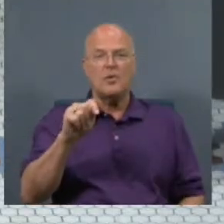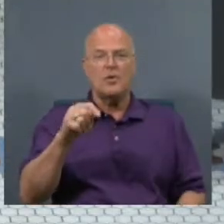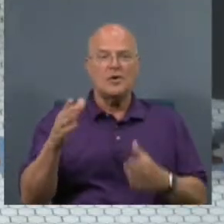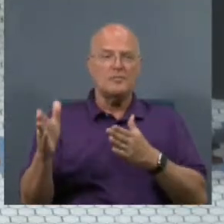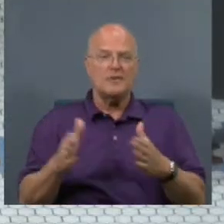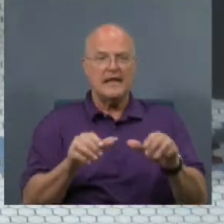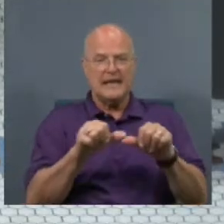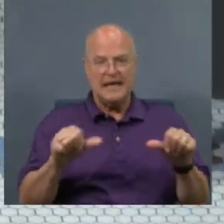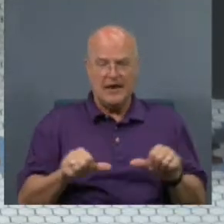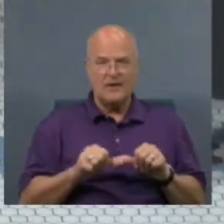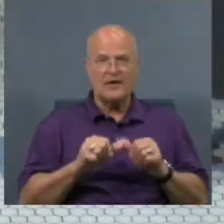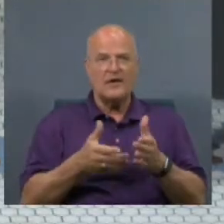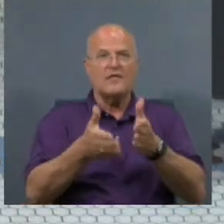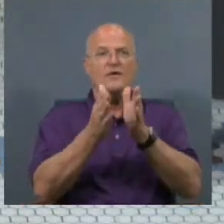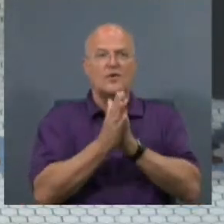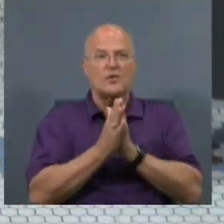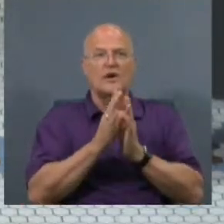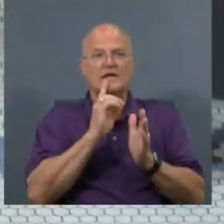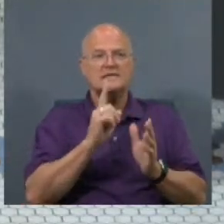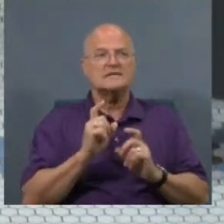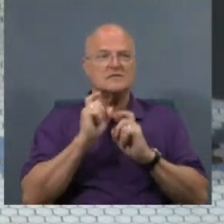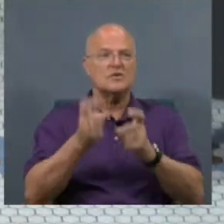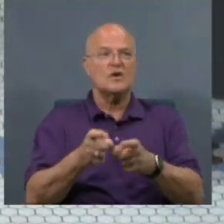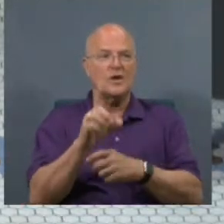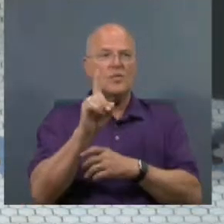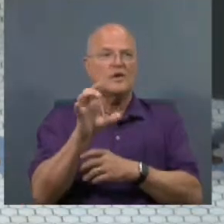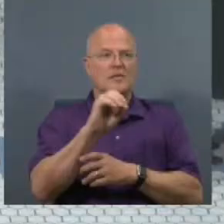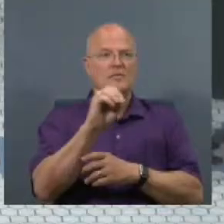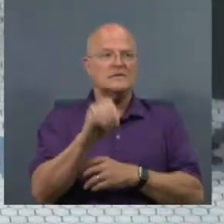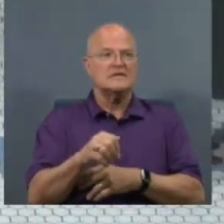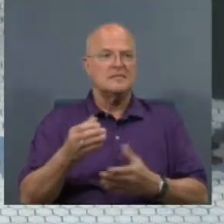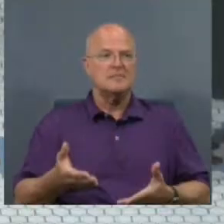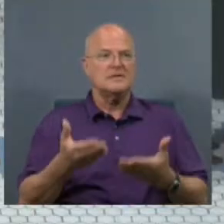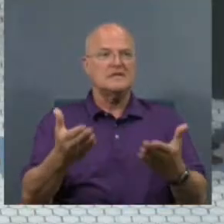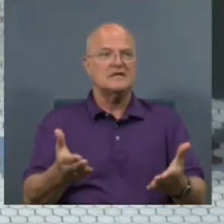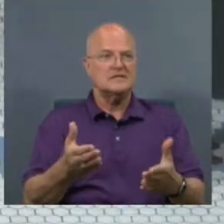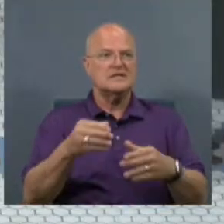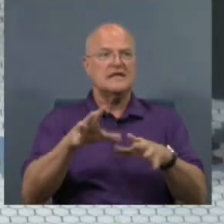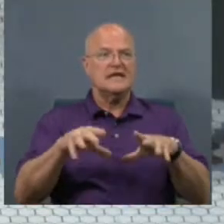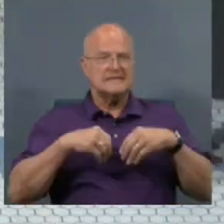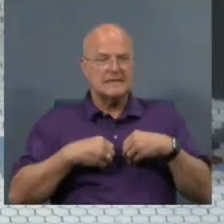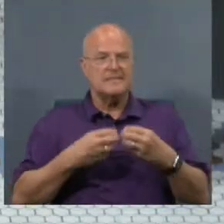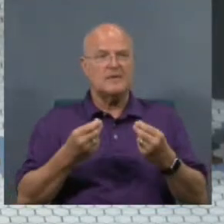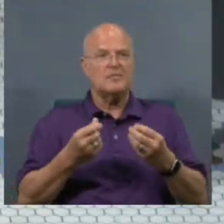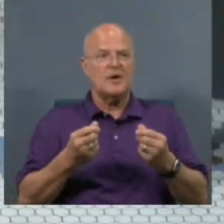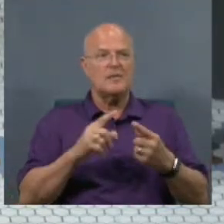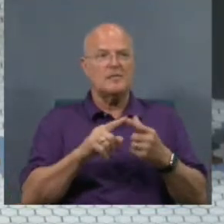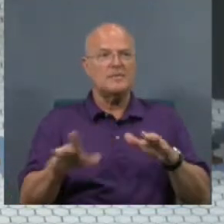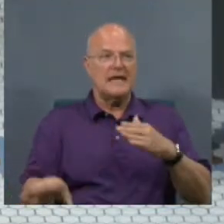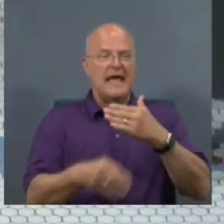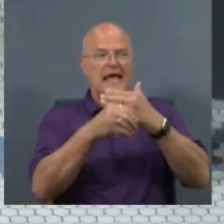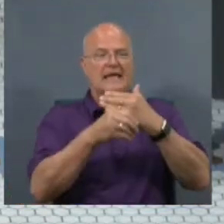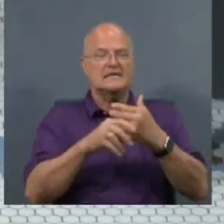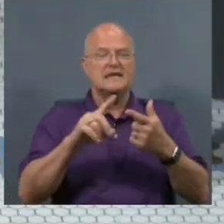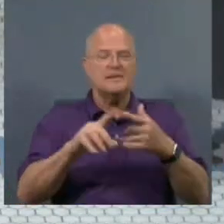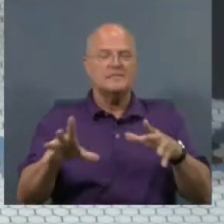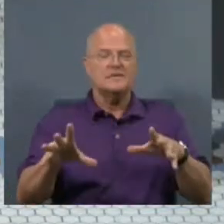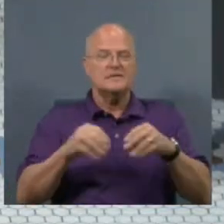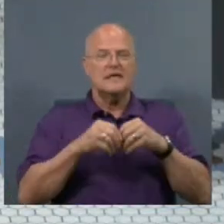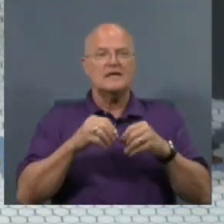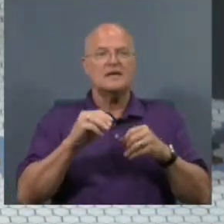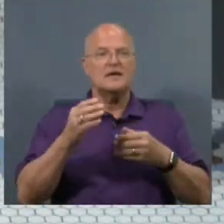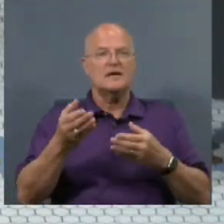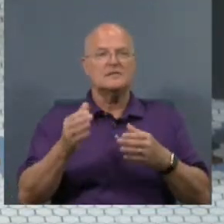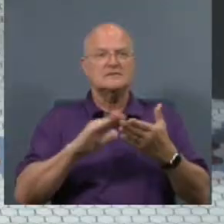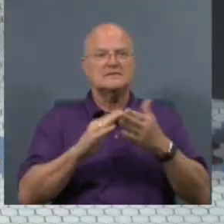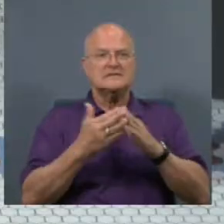area. The request is to grant the 100% petition, accepting the property petition to be annexed, and to obtain municipal